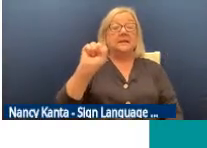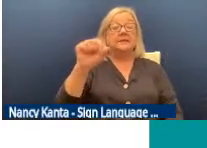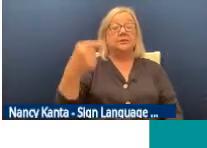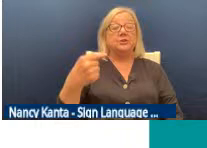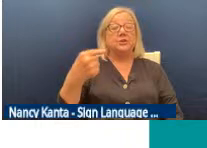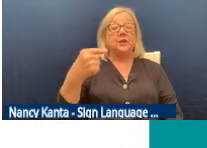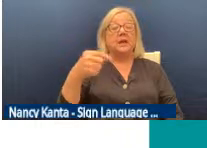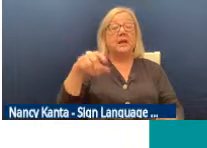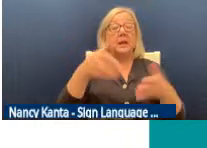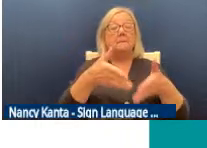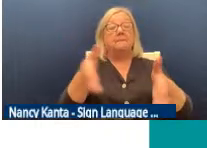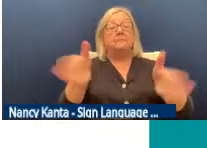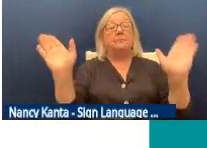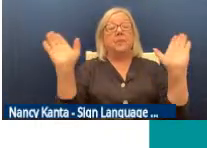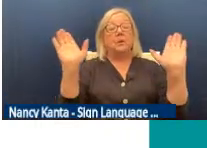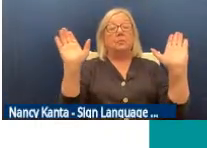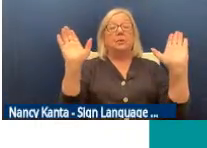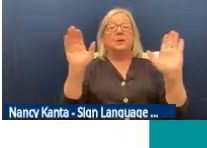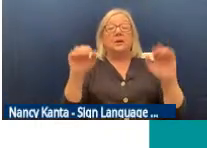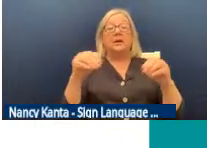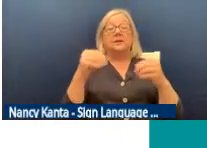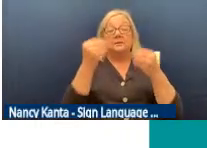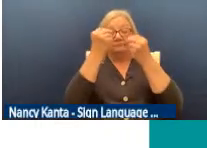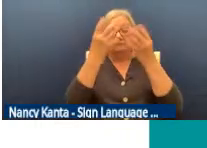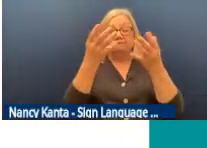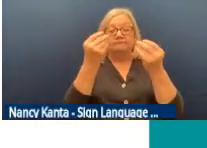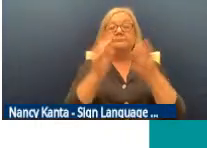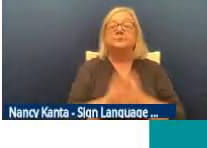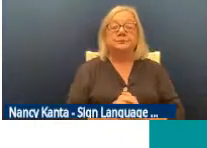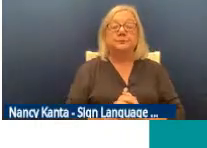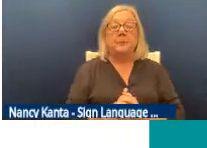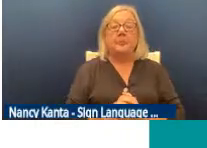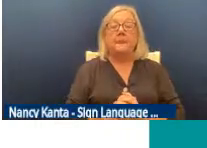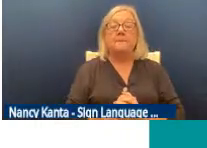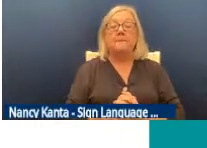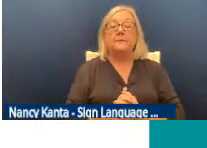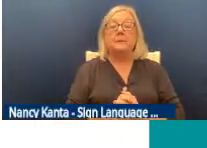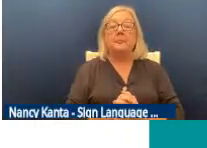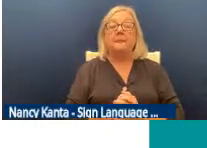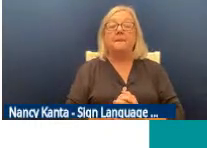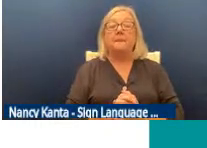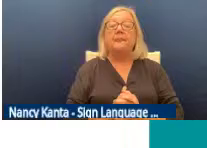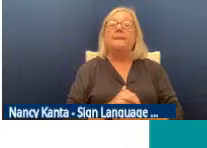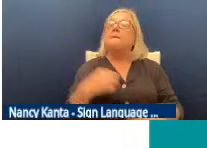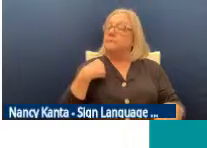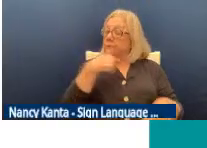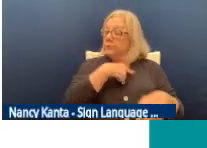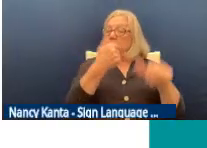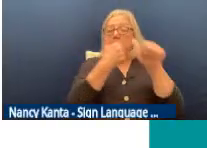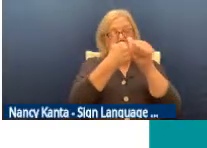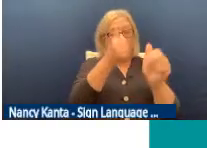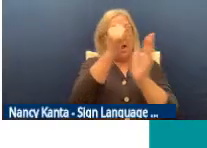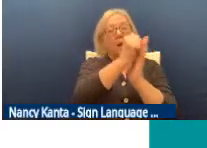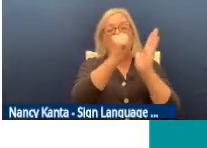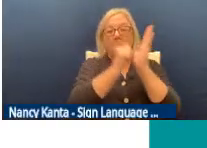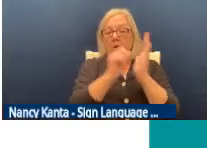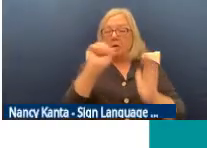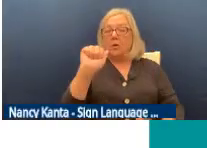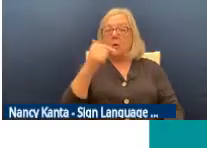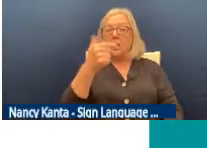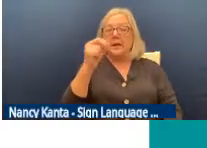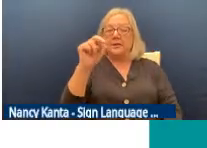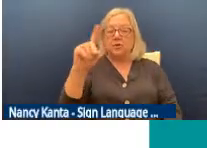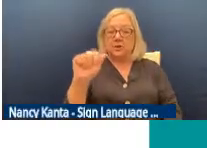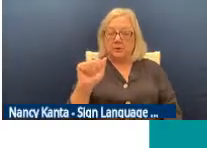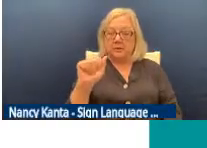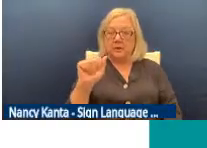So we have a few meeting ground rules. So this is just a reminder, honor the agenda, listen to understand and ask questions